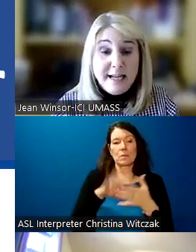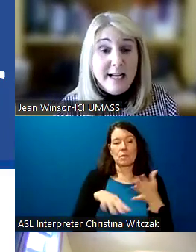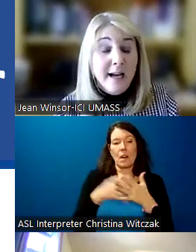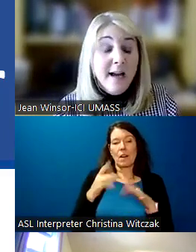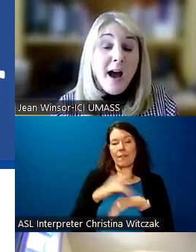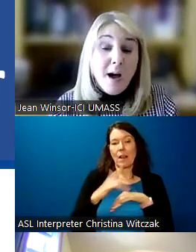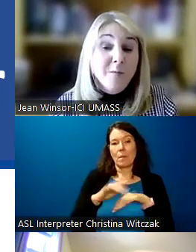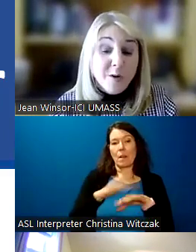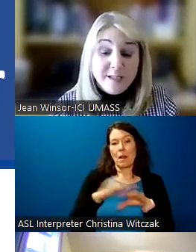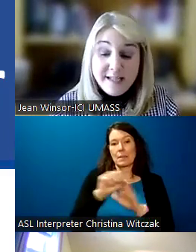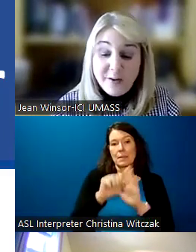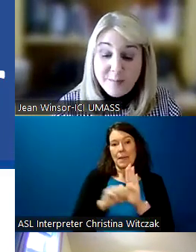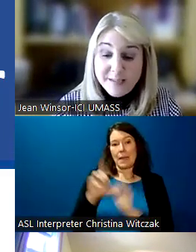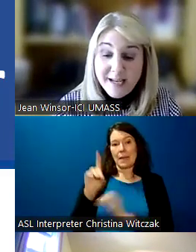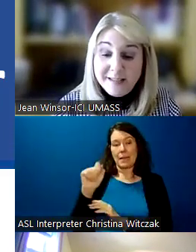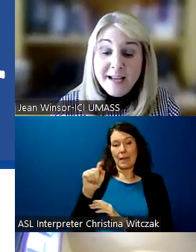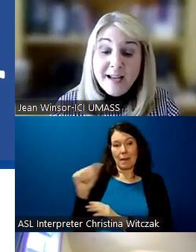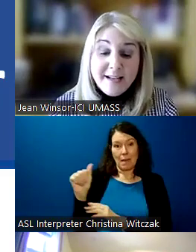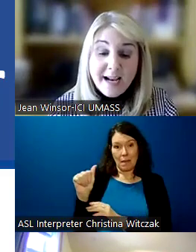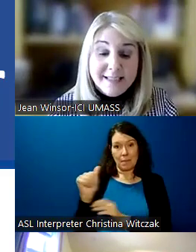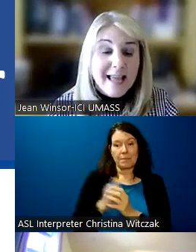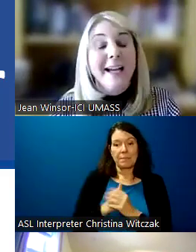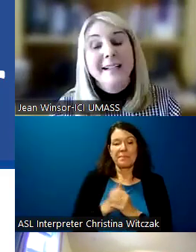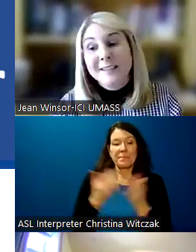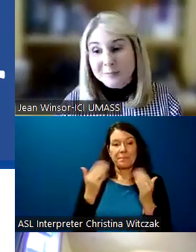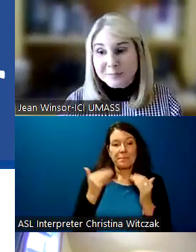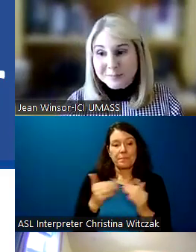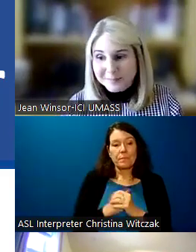state data from our state data website. Next slide.